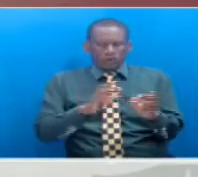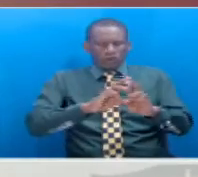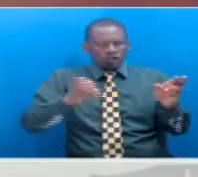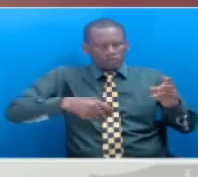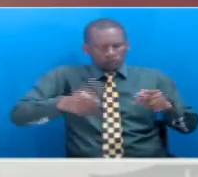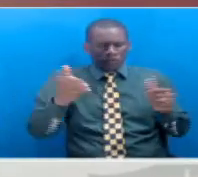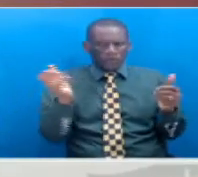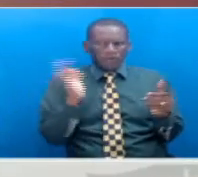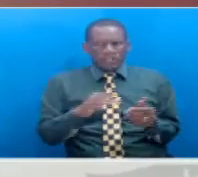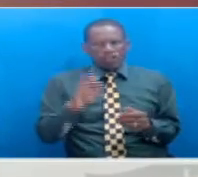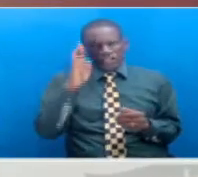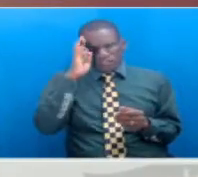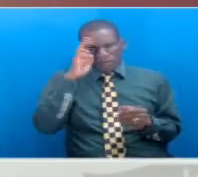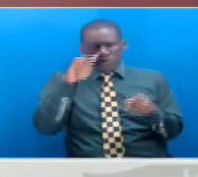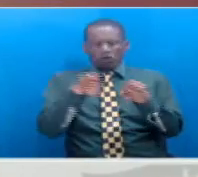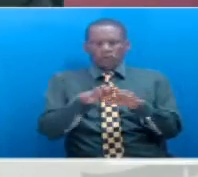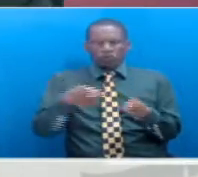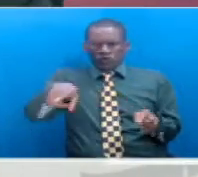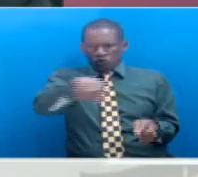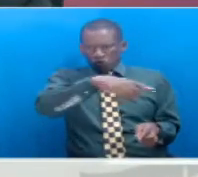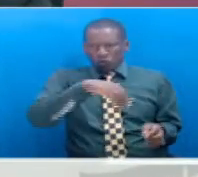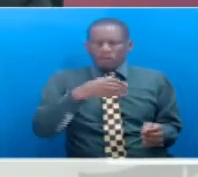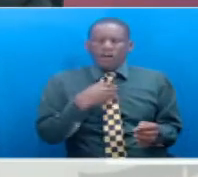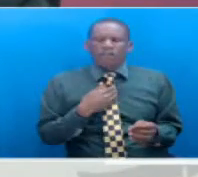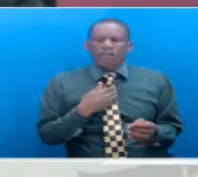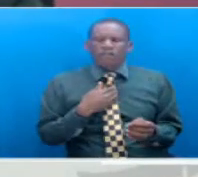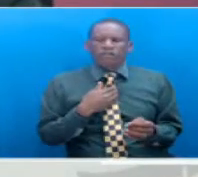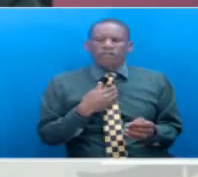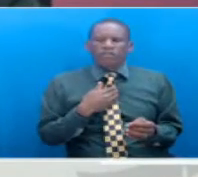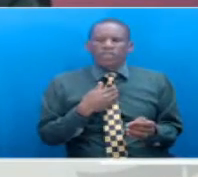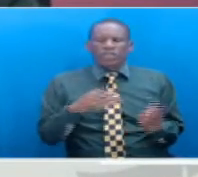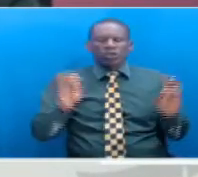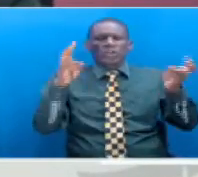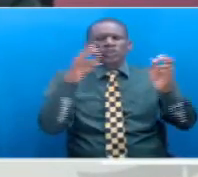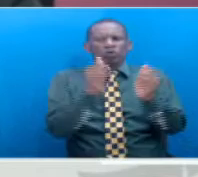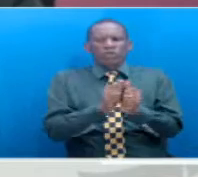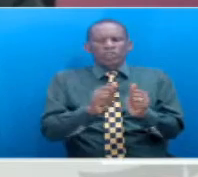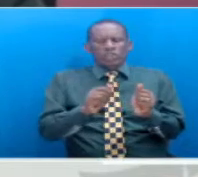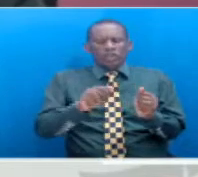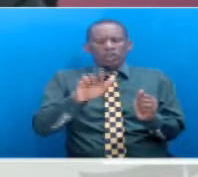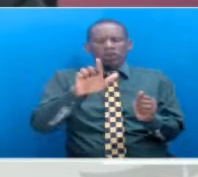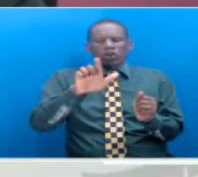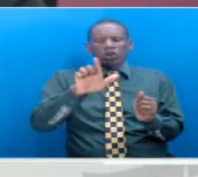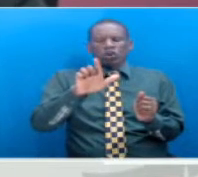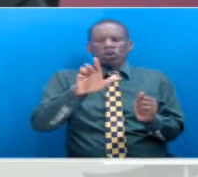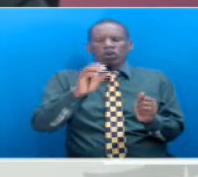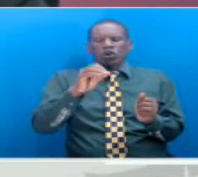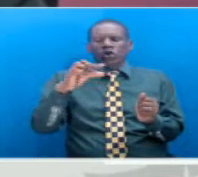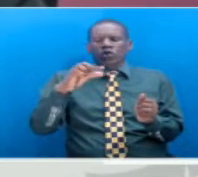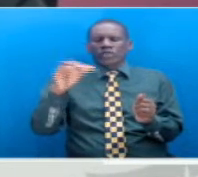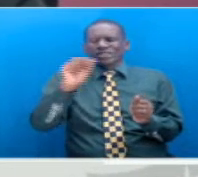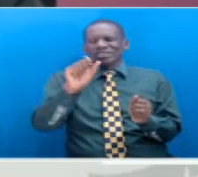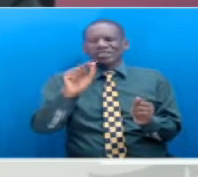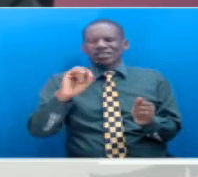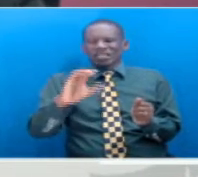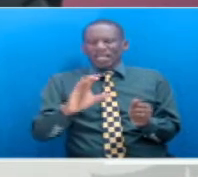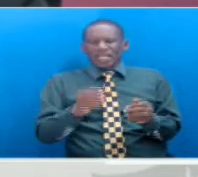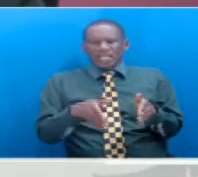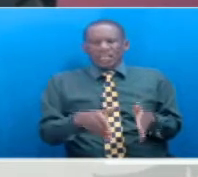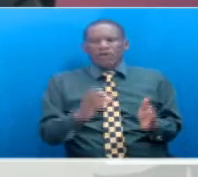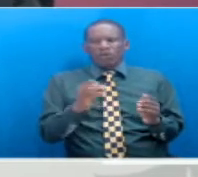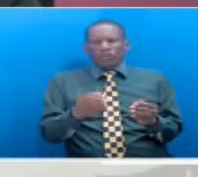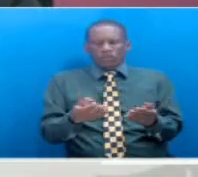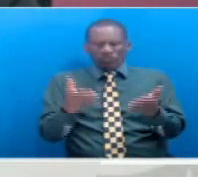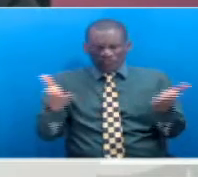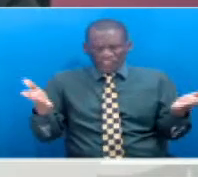procured. Remember, there is also there is an issue with the logistic in terms of the cargo